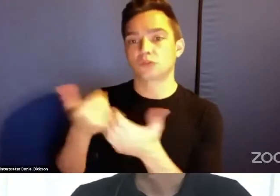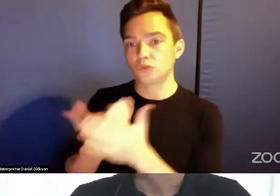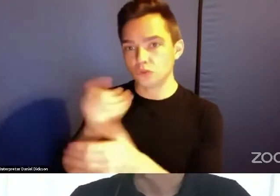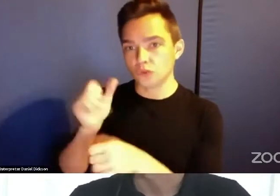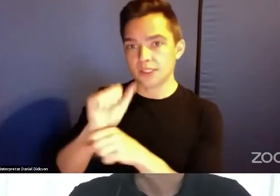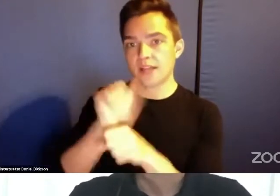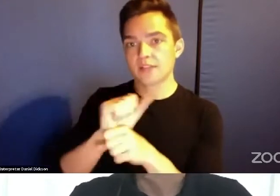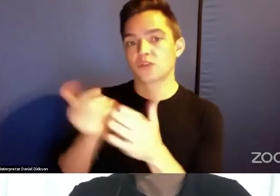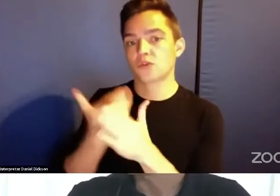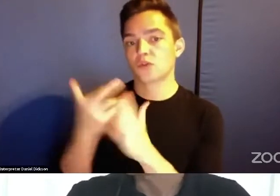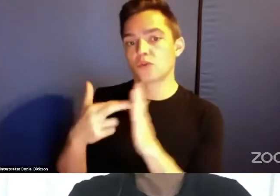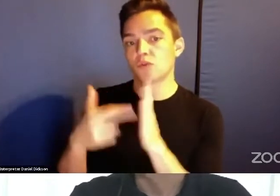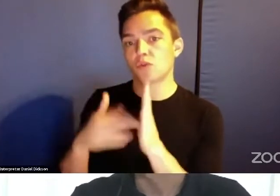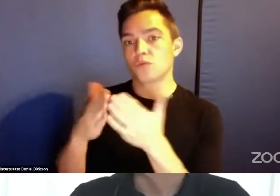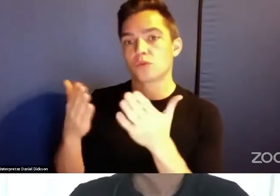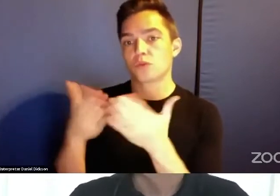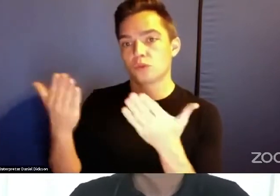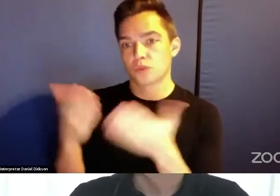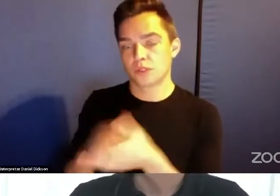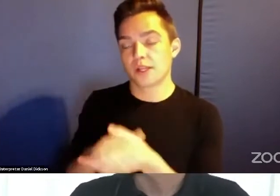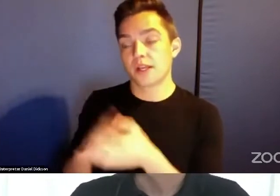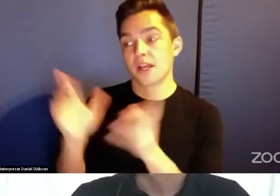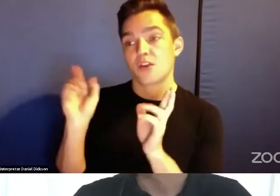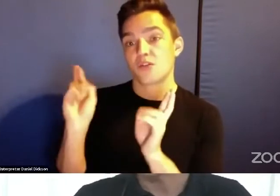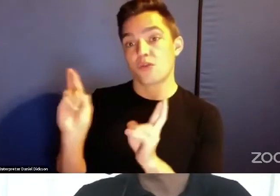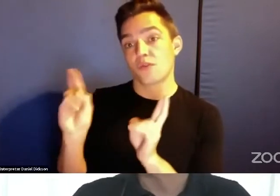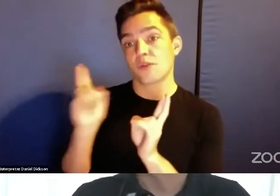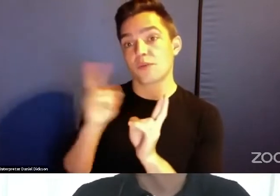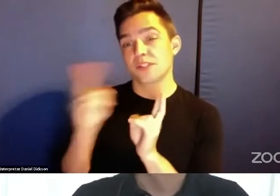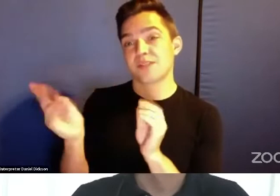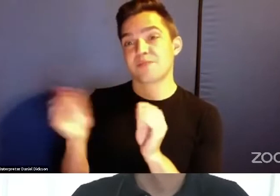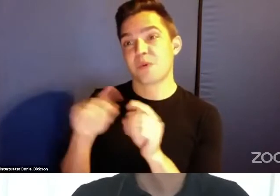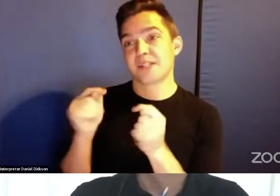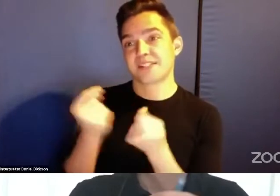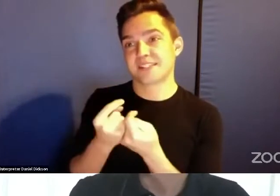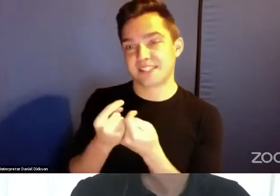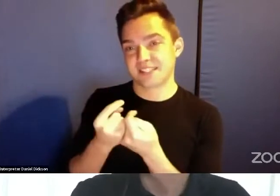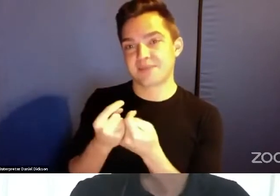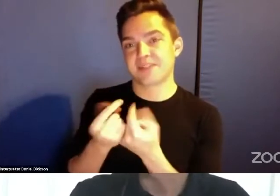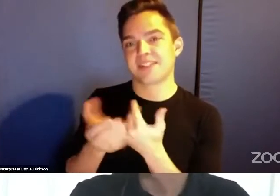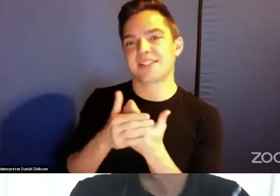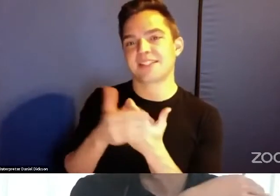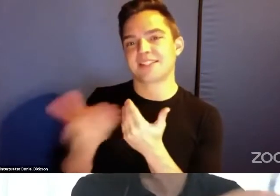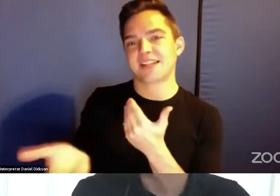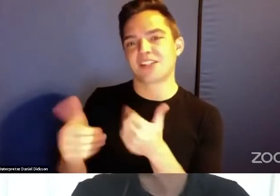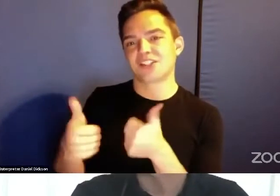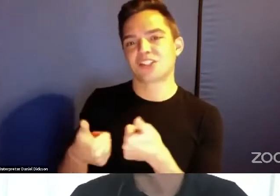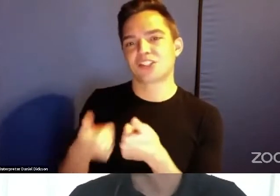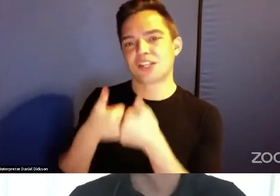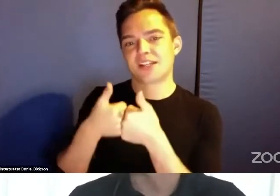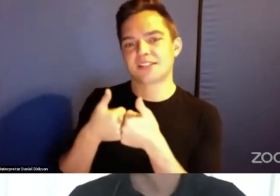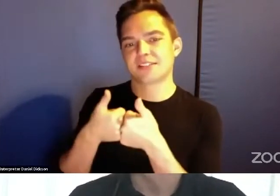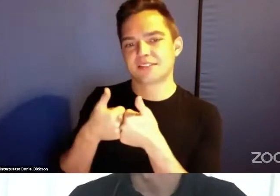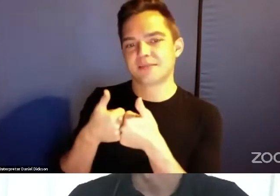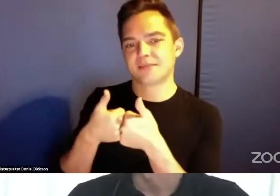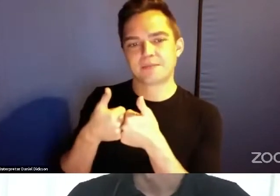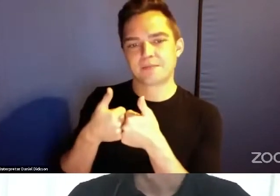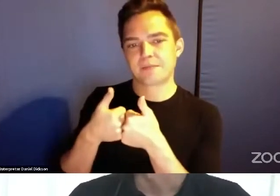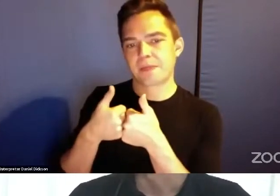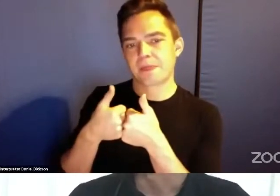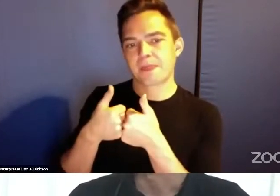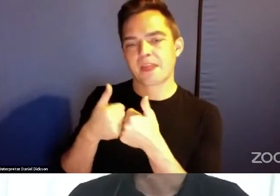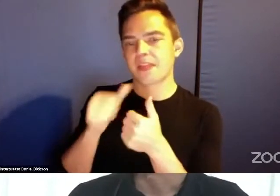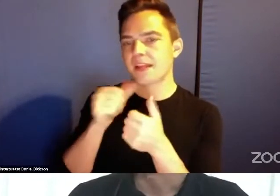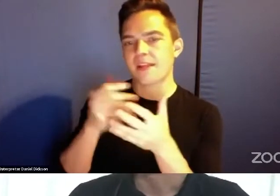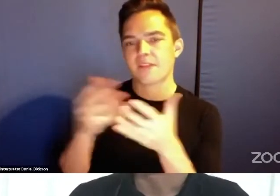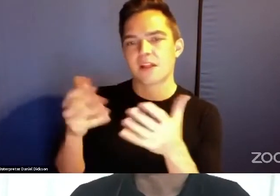hopefully we'll see more teams in the next challenge. They had not too much time to prepare for this one. They will have more for the next one.